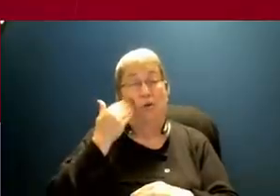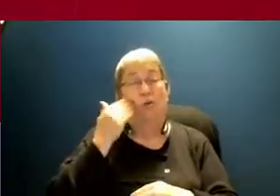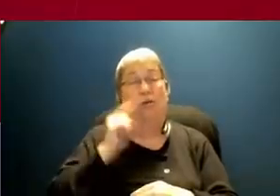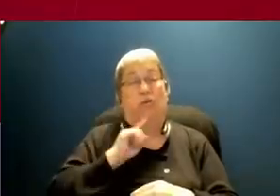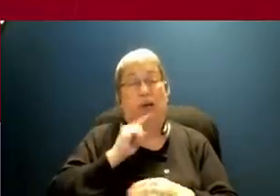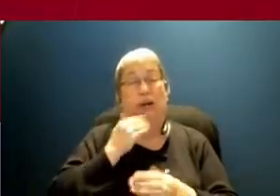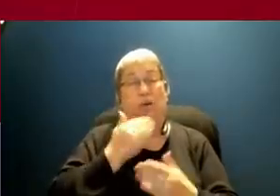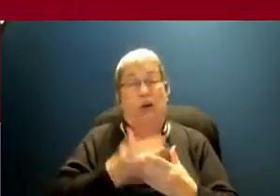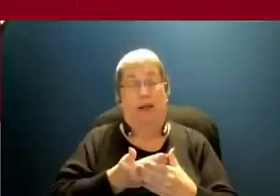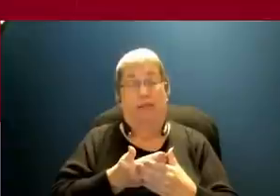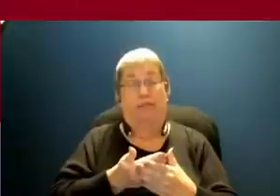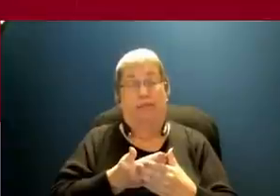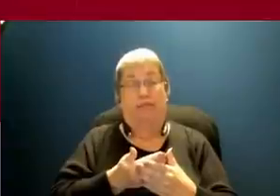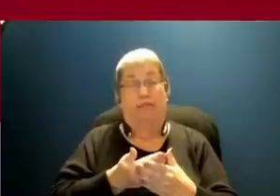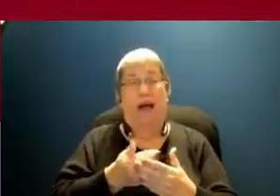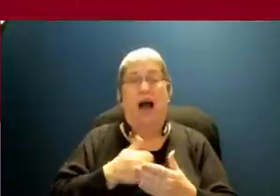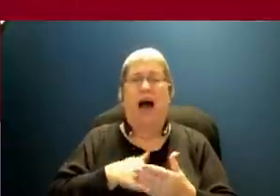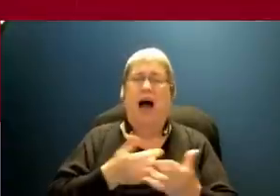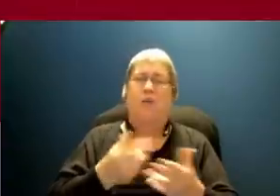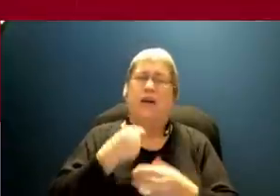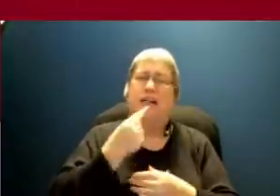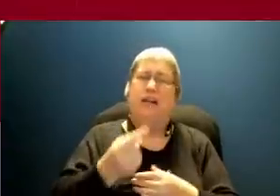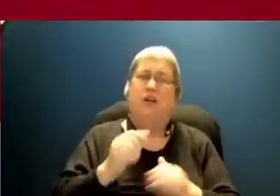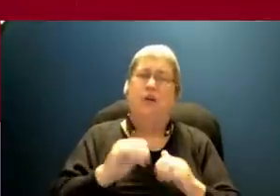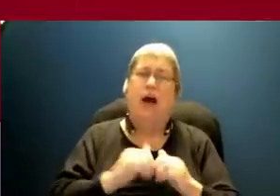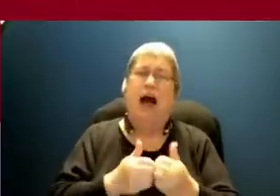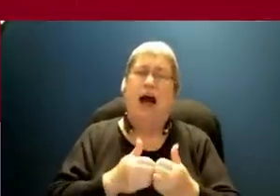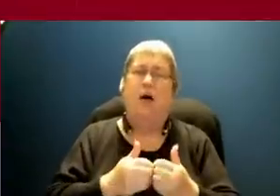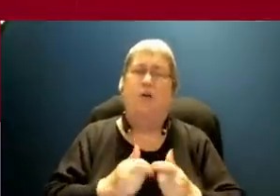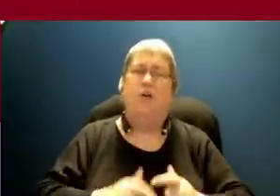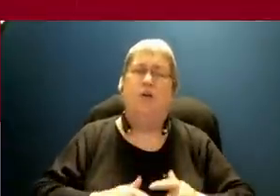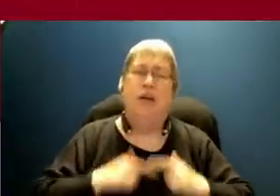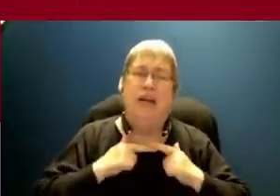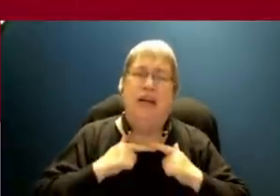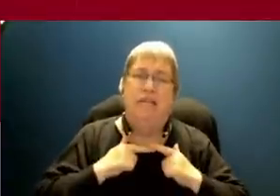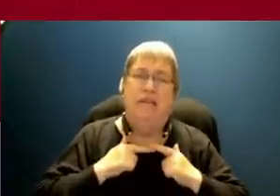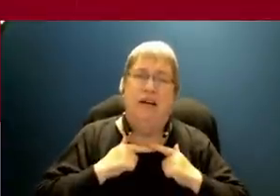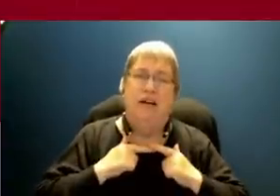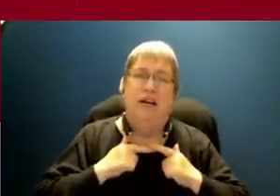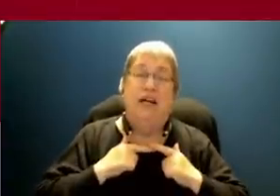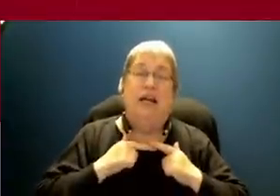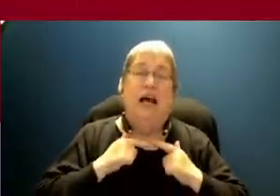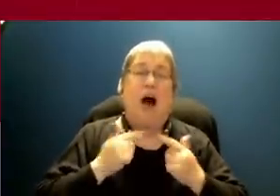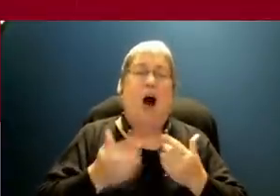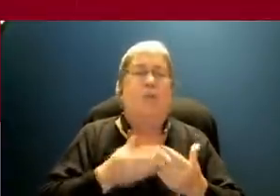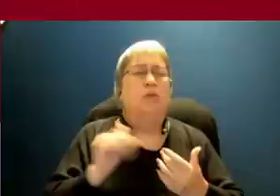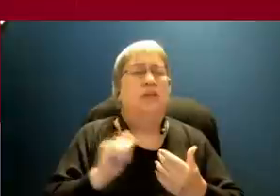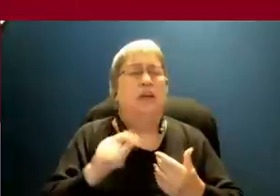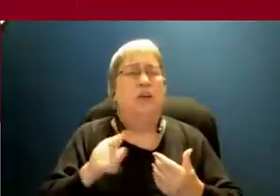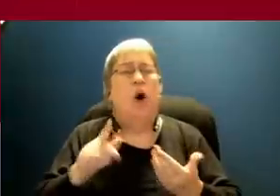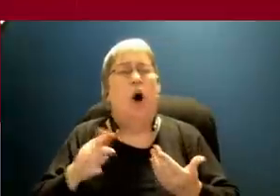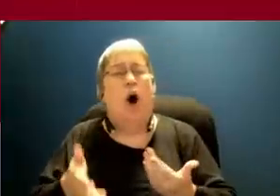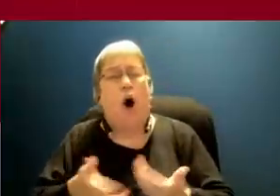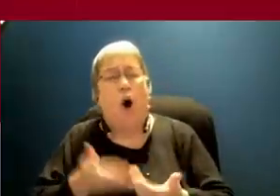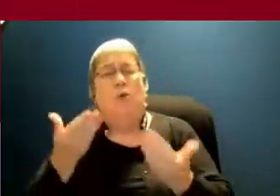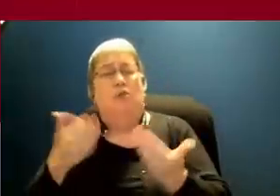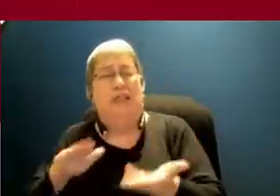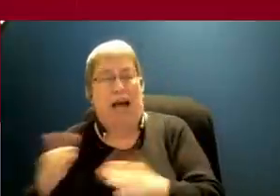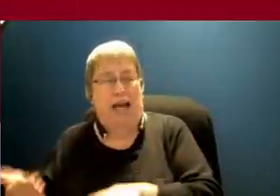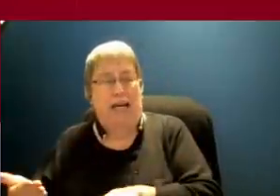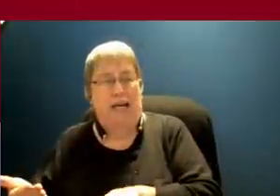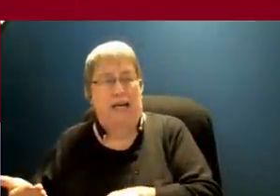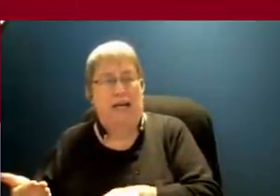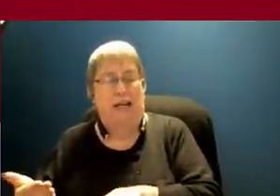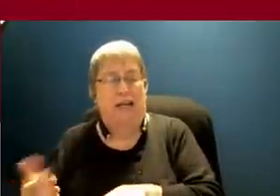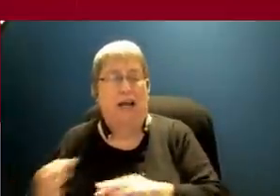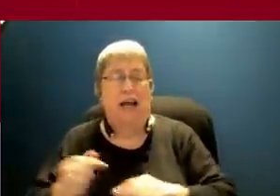tell you how to live like you almost died. I want to tell you how to live as if it's your